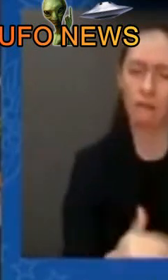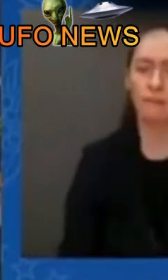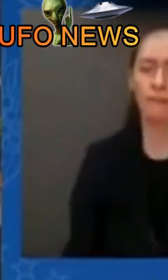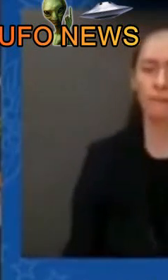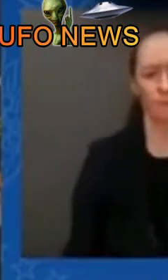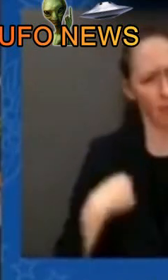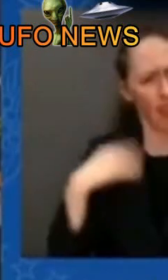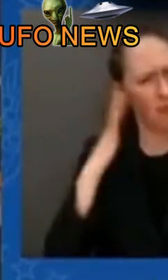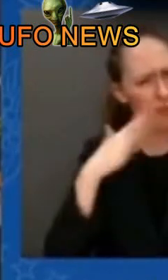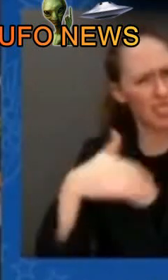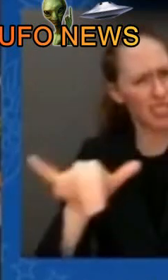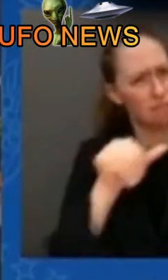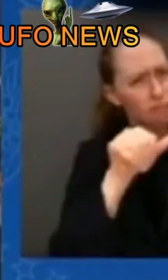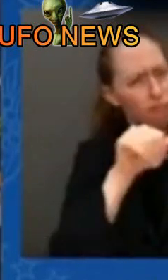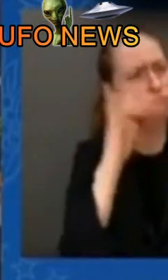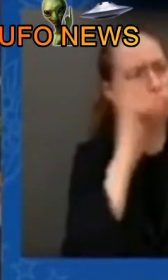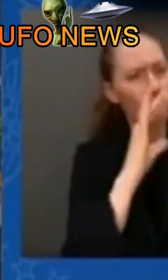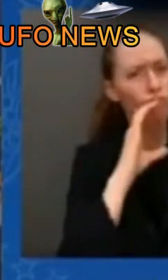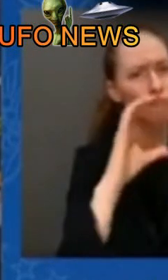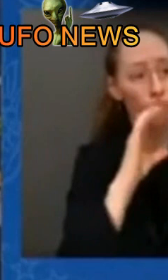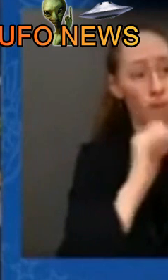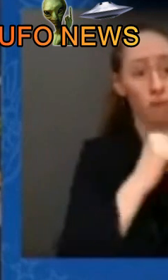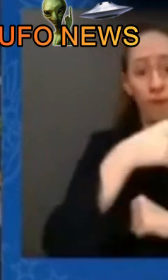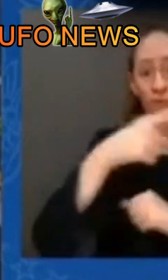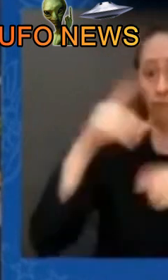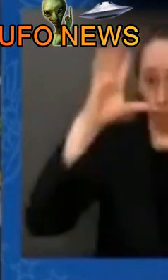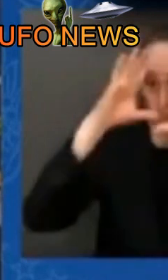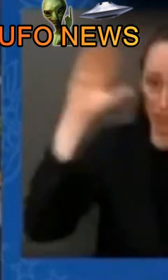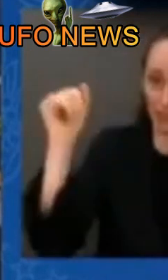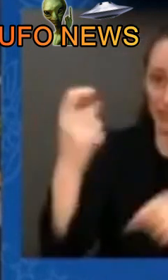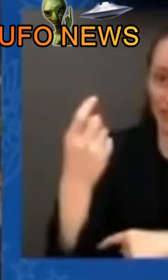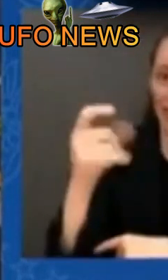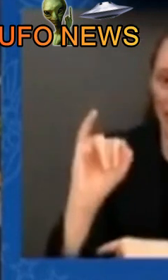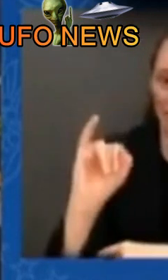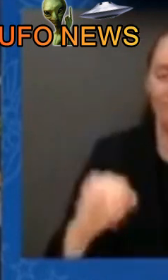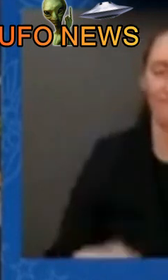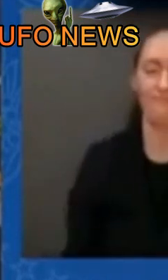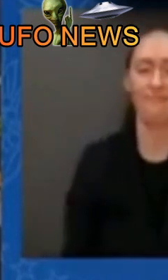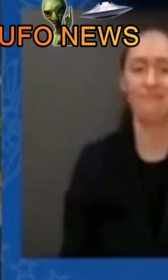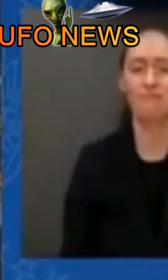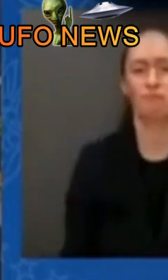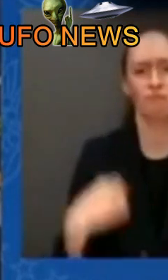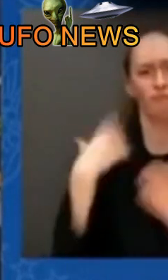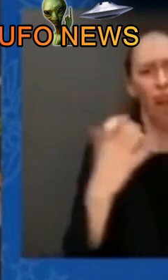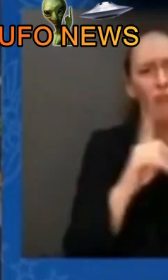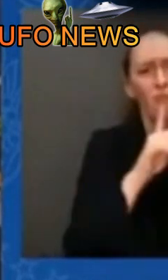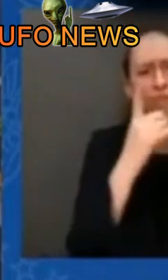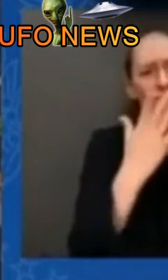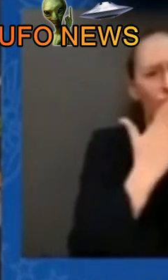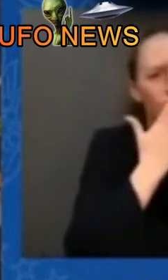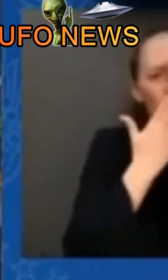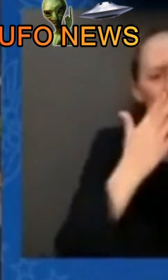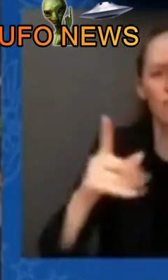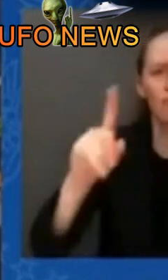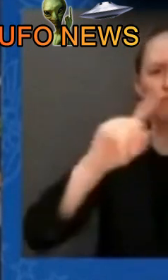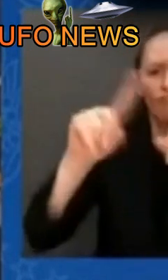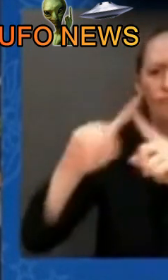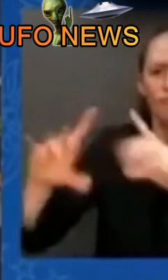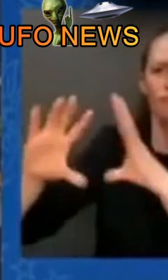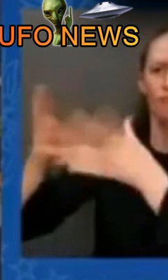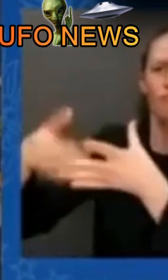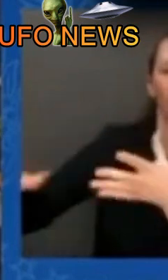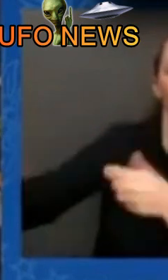work of the last several weeks of our intelligence, diplomatic, and military professionals who have proved once again to be the most capable in the